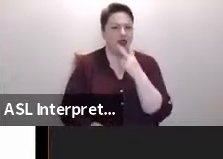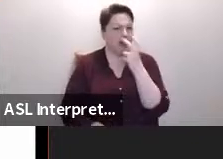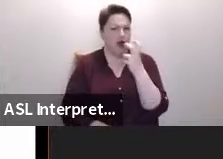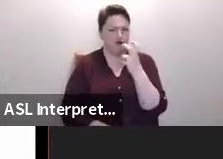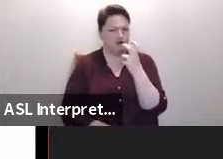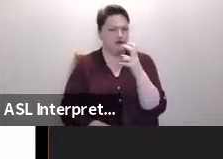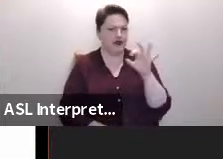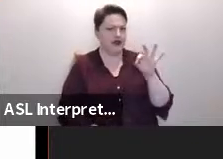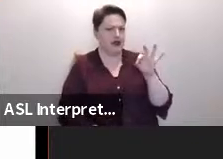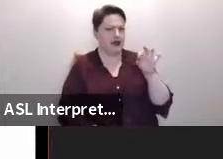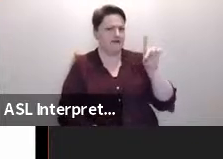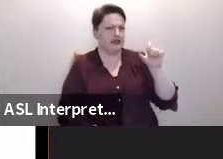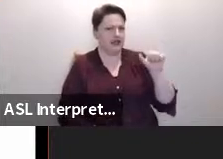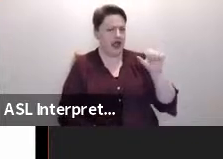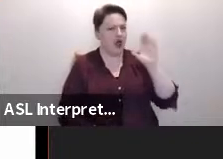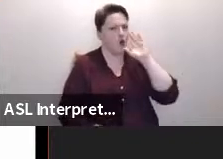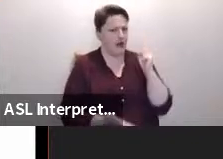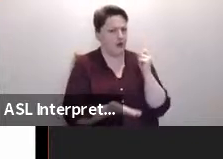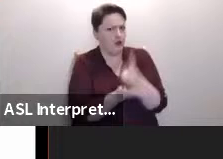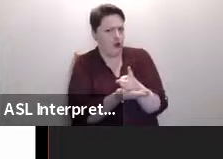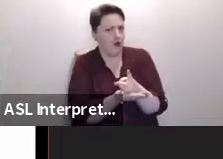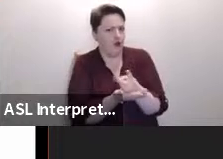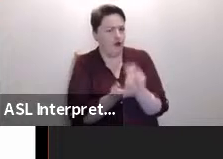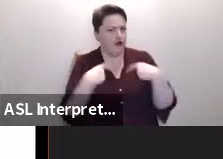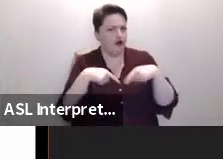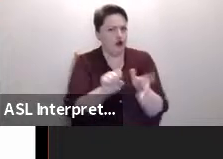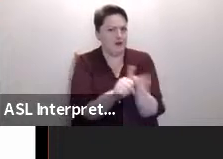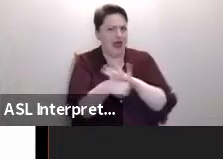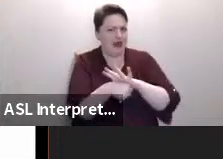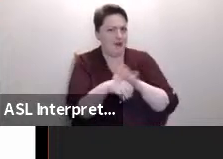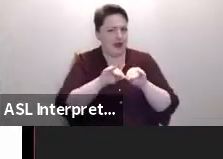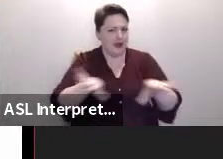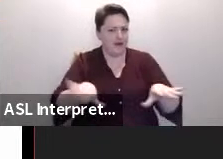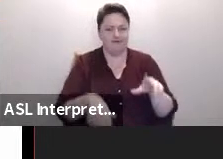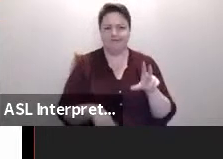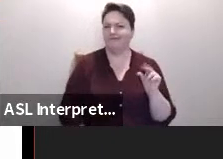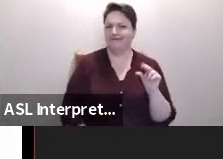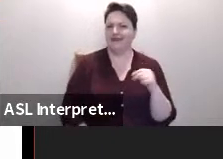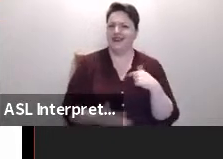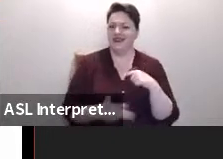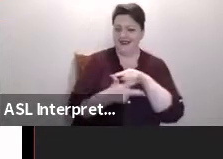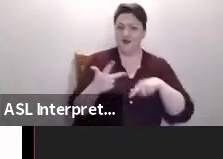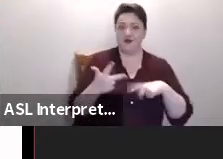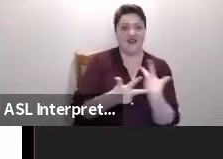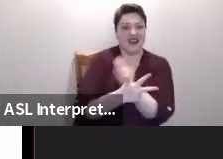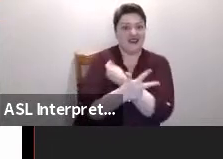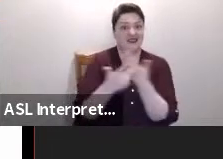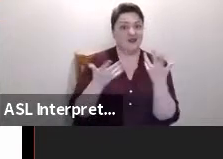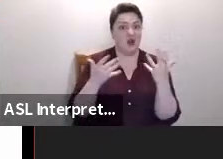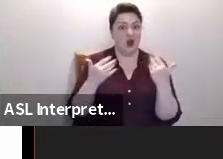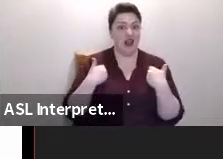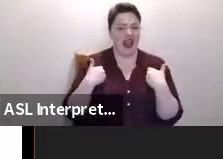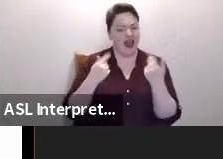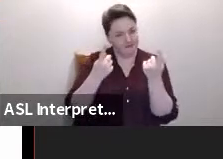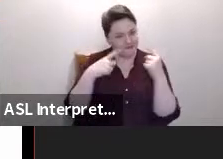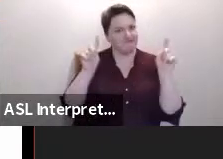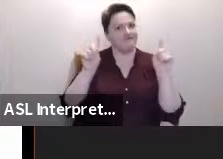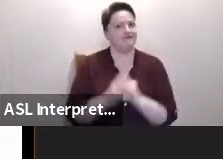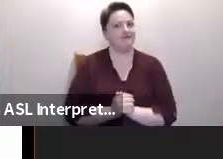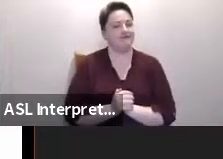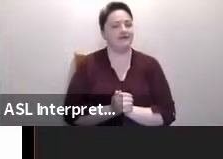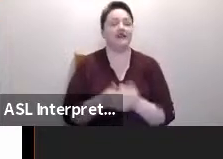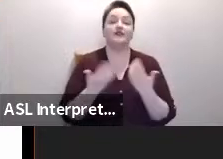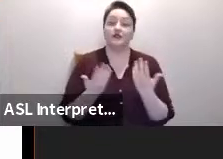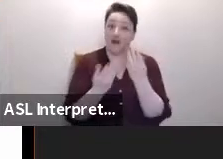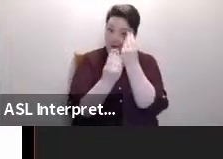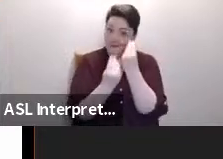the FDA during this pandemic because the 3 that we have are working so well right now. So no, you cannot